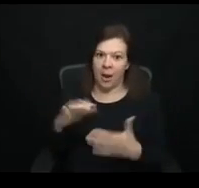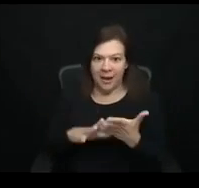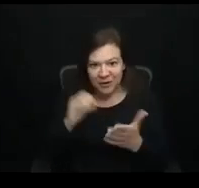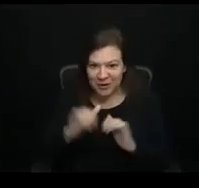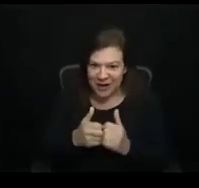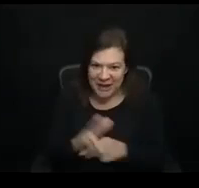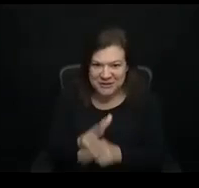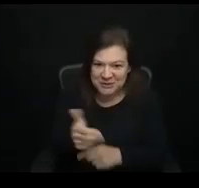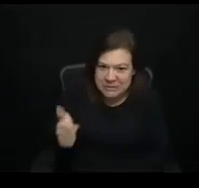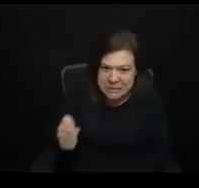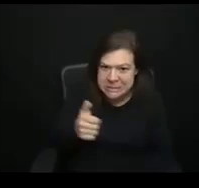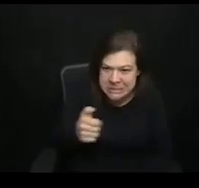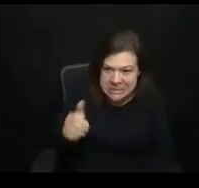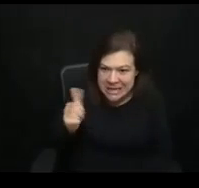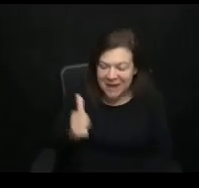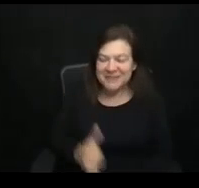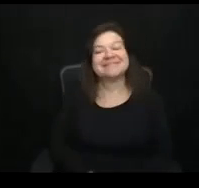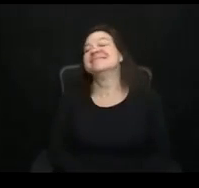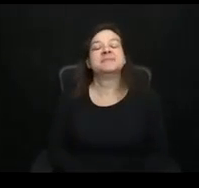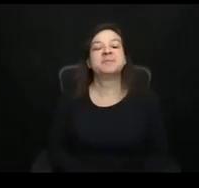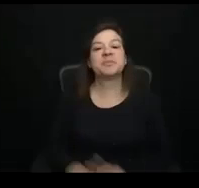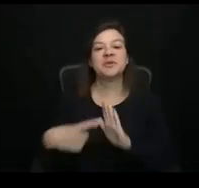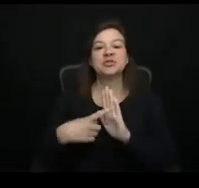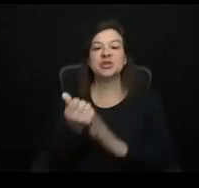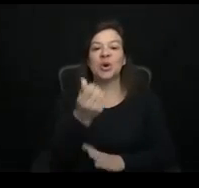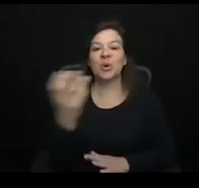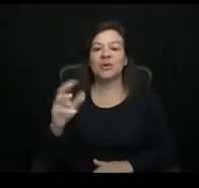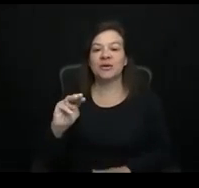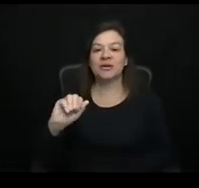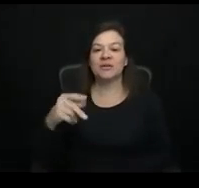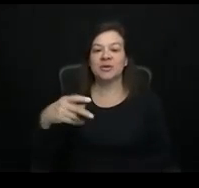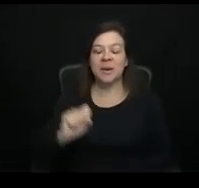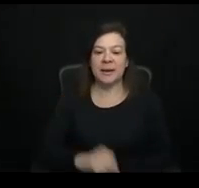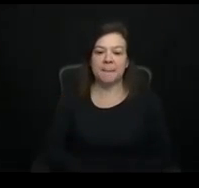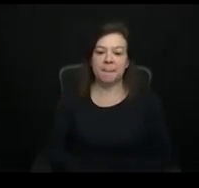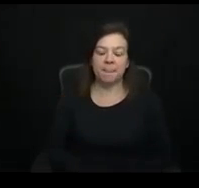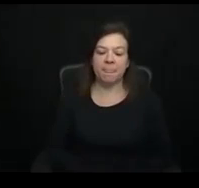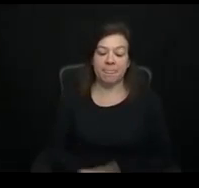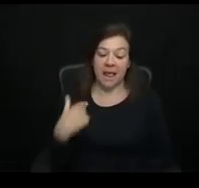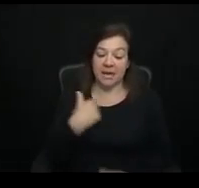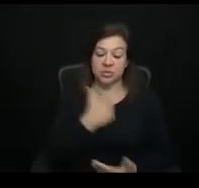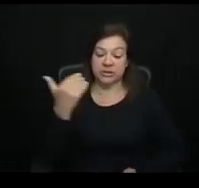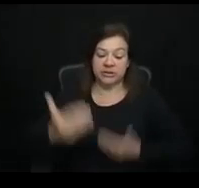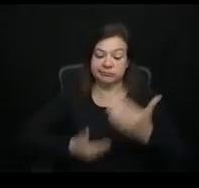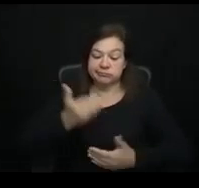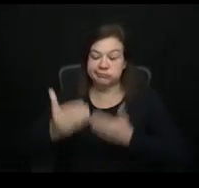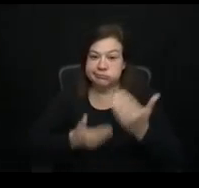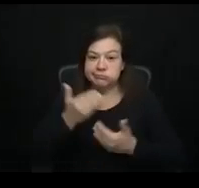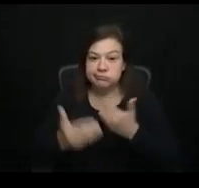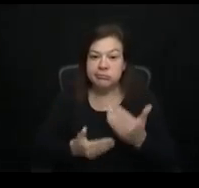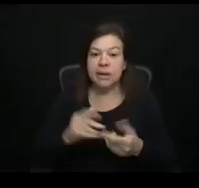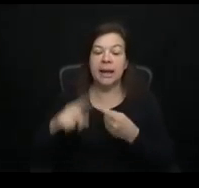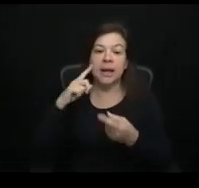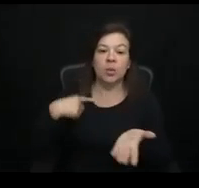I want to show a couple maps to you tonight, because as we move forward and as we discuss